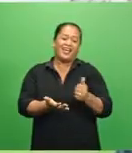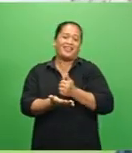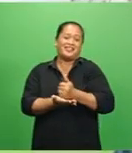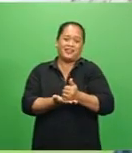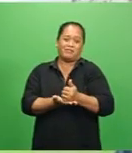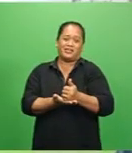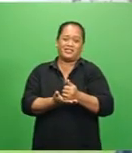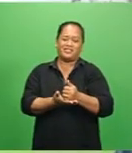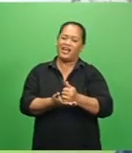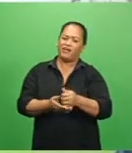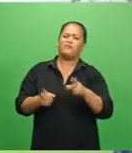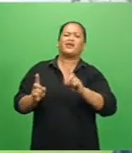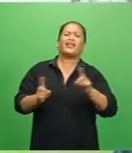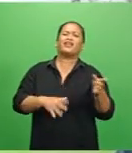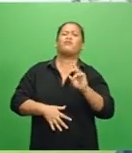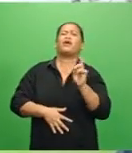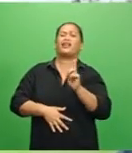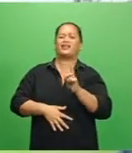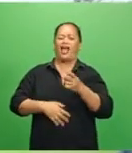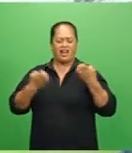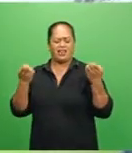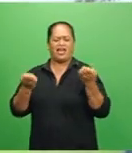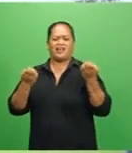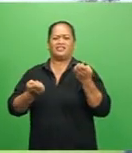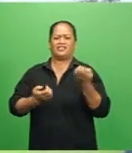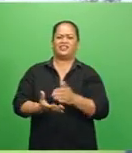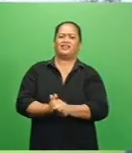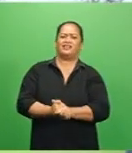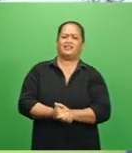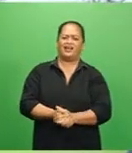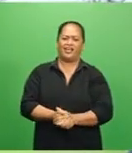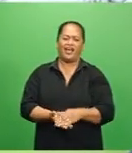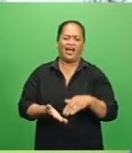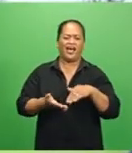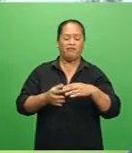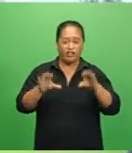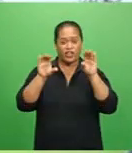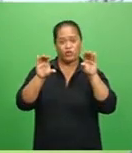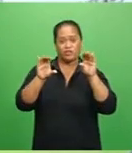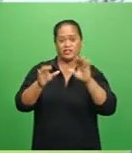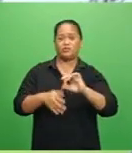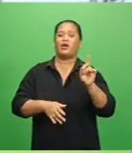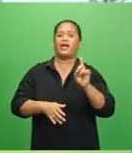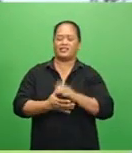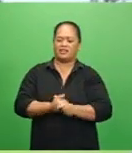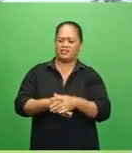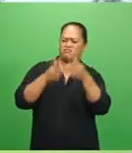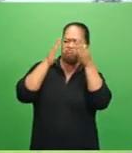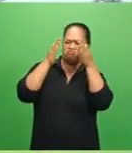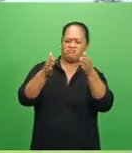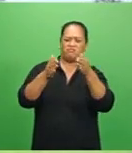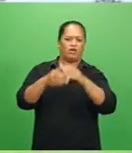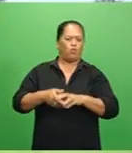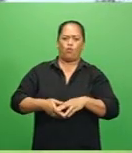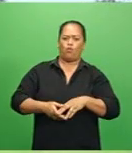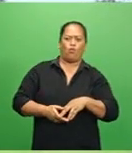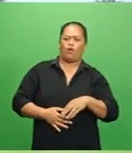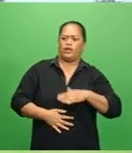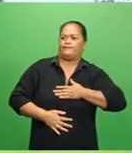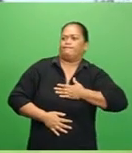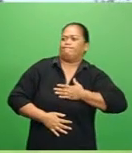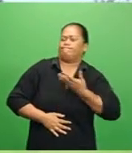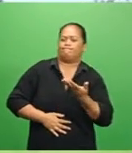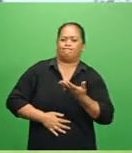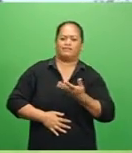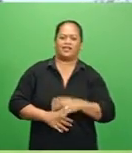far, it's been encouraging as well to the coaches as well in terms of their eagerness to learn these new